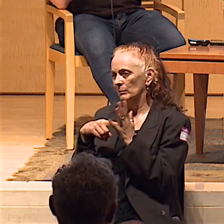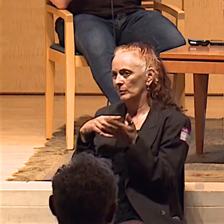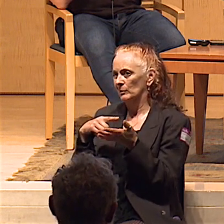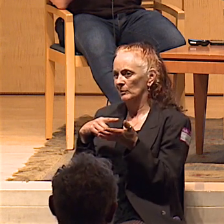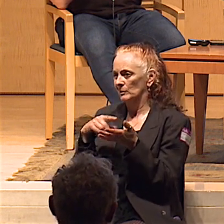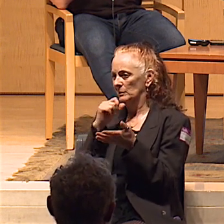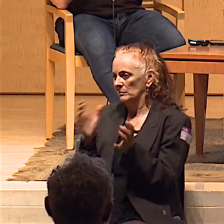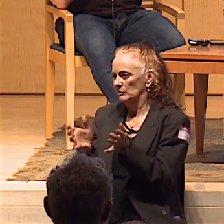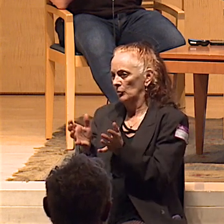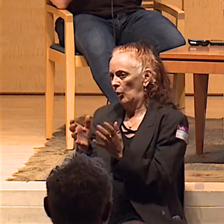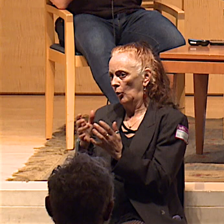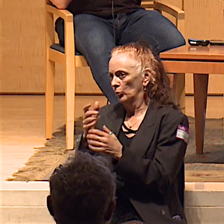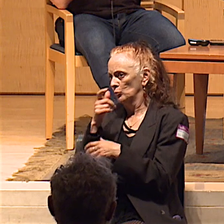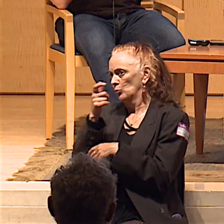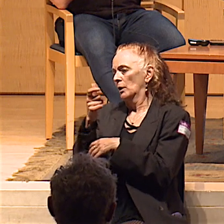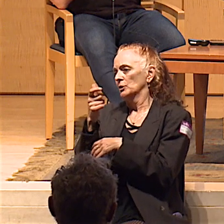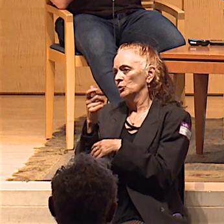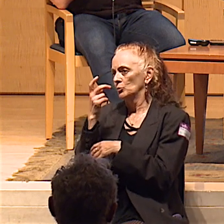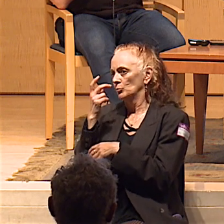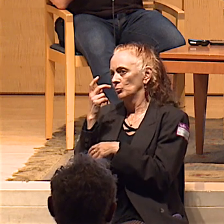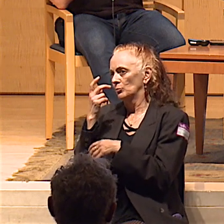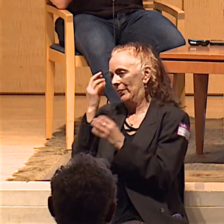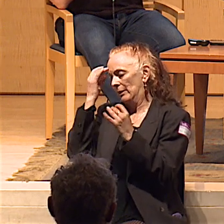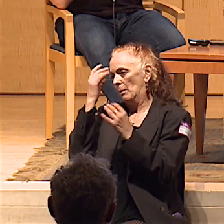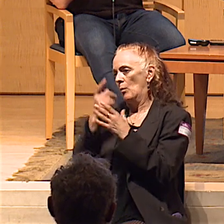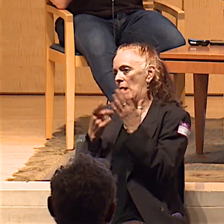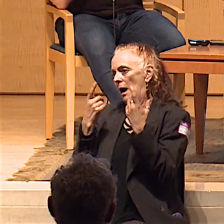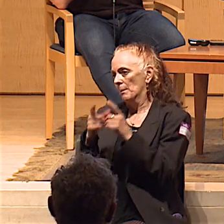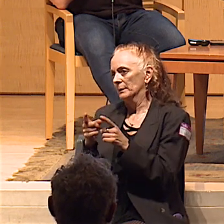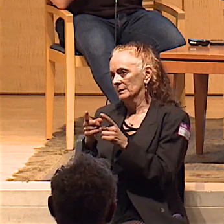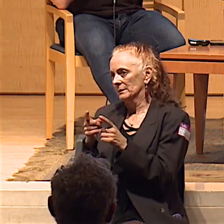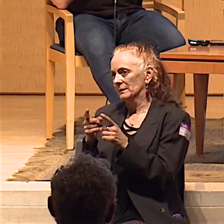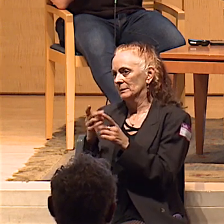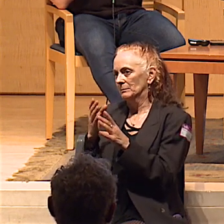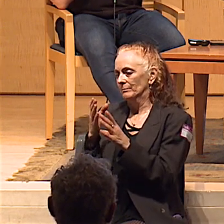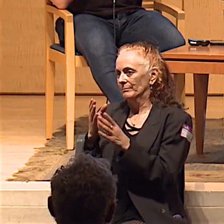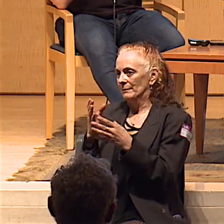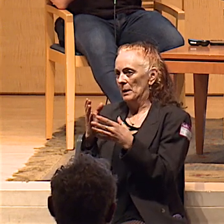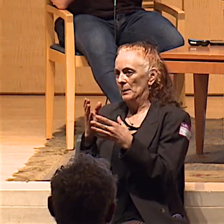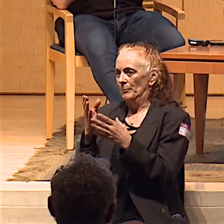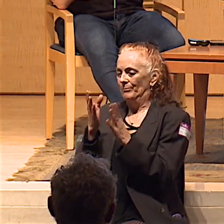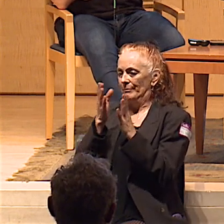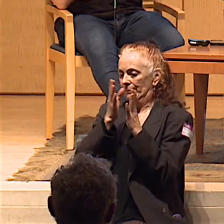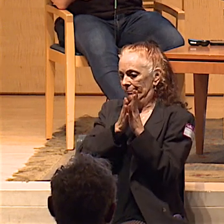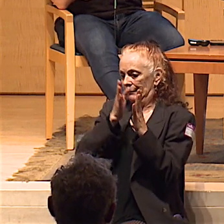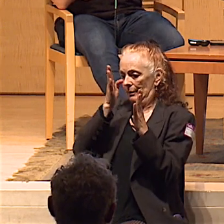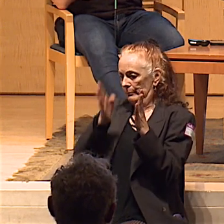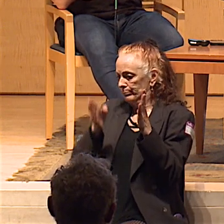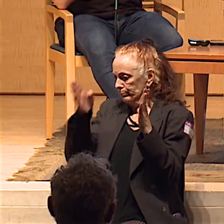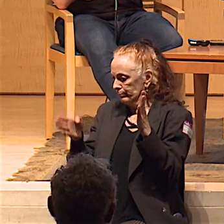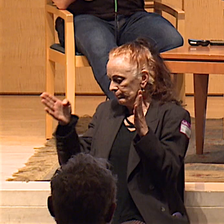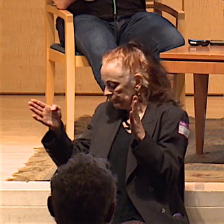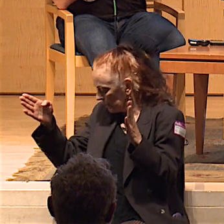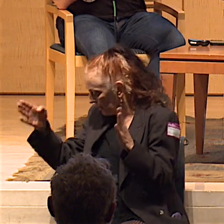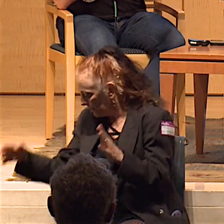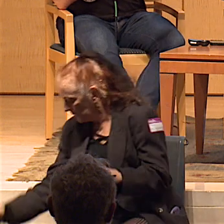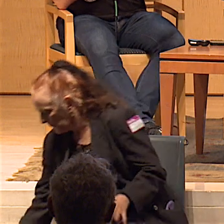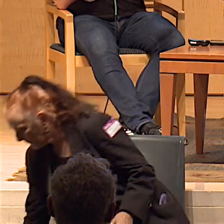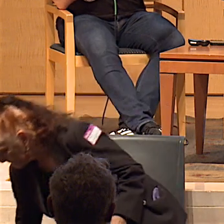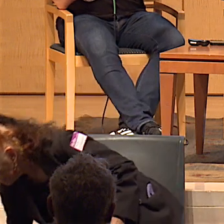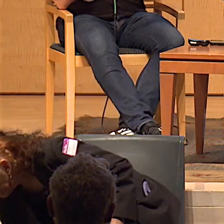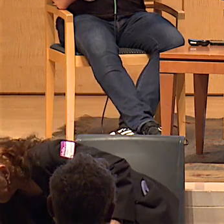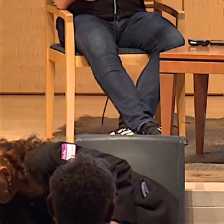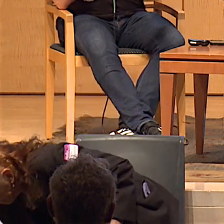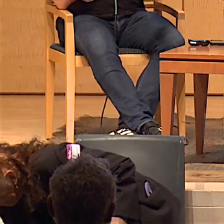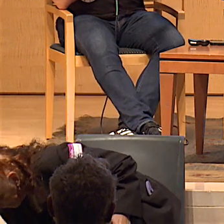see to think about what happens between the cut of one, you know, within a film cut, but you're encouraged in comics to throw your own